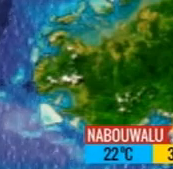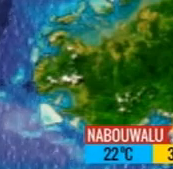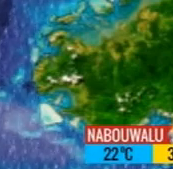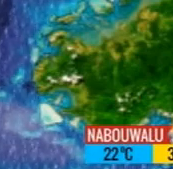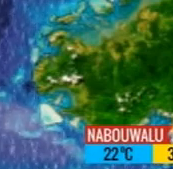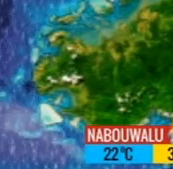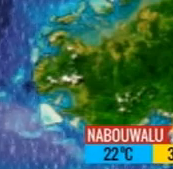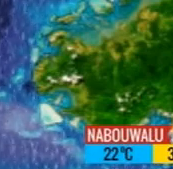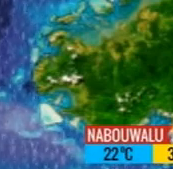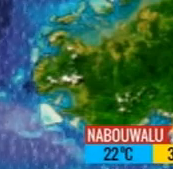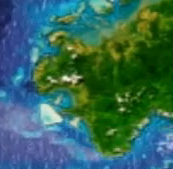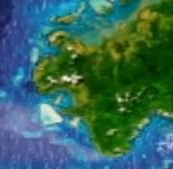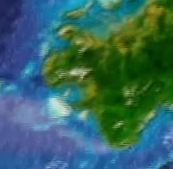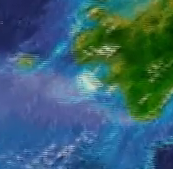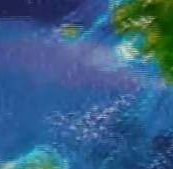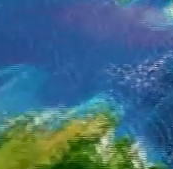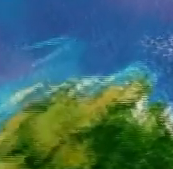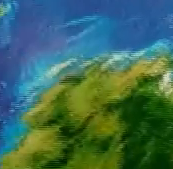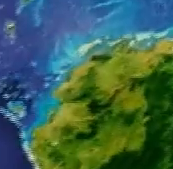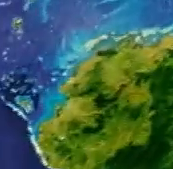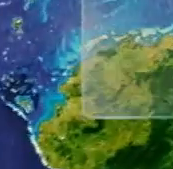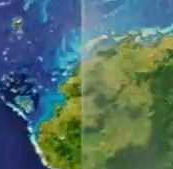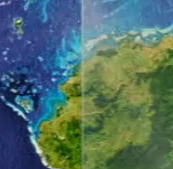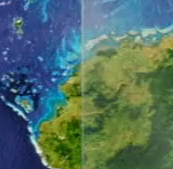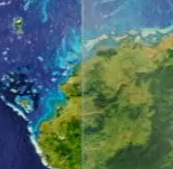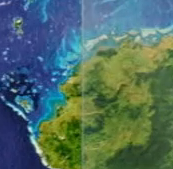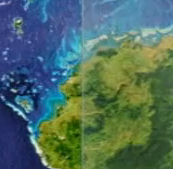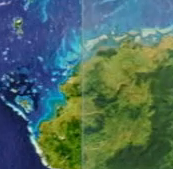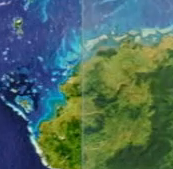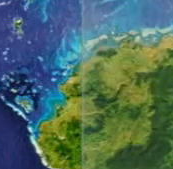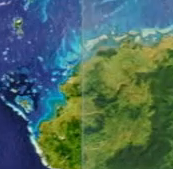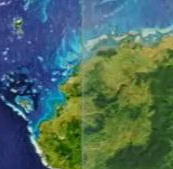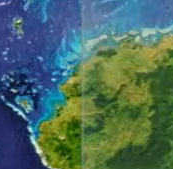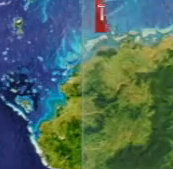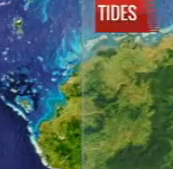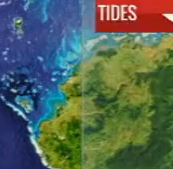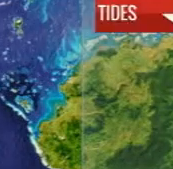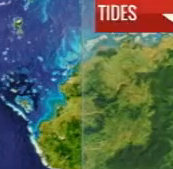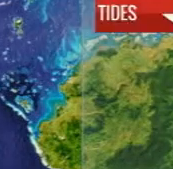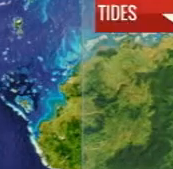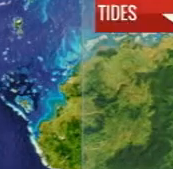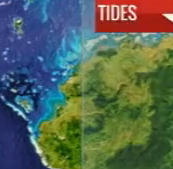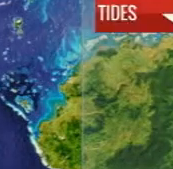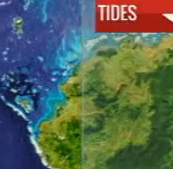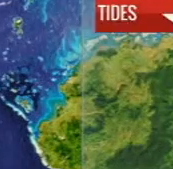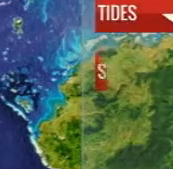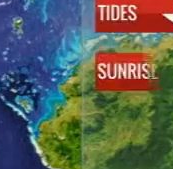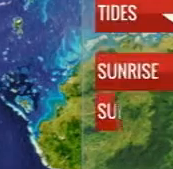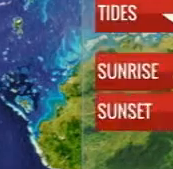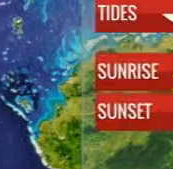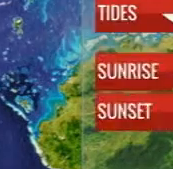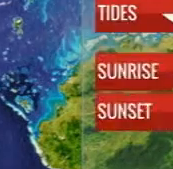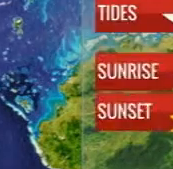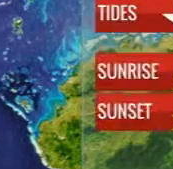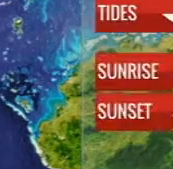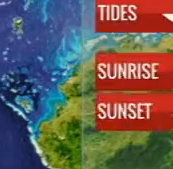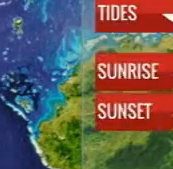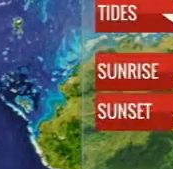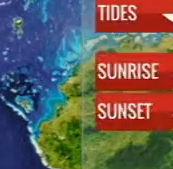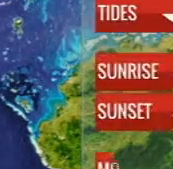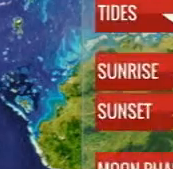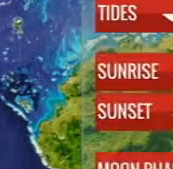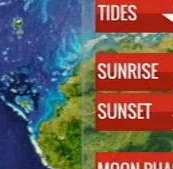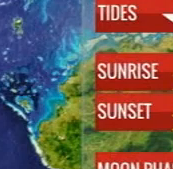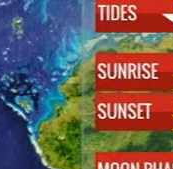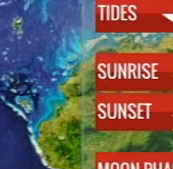temperatures around the low 20s. At sea, southeast winds 15 to 20 knots along with moderate to rough seas. Turning to the